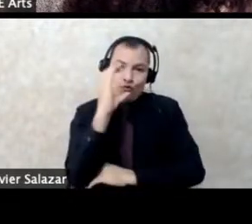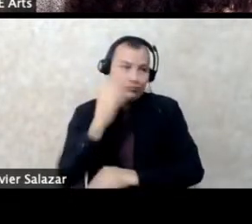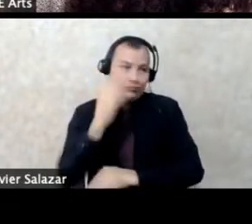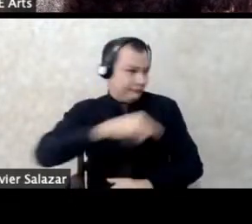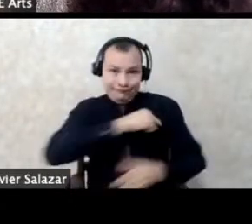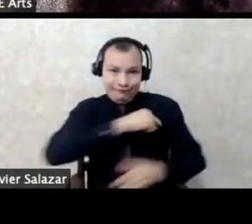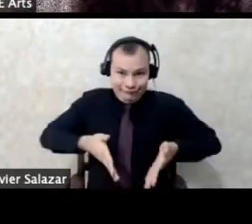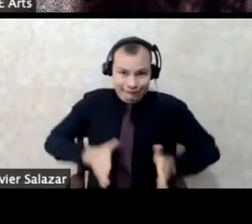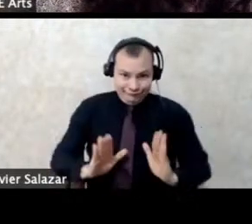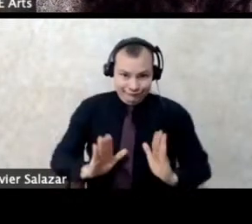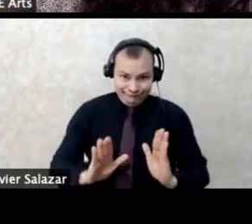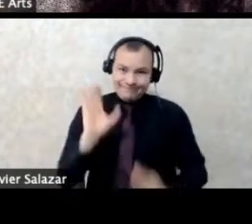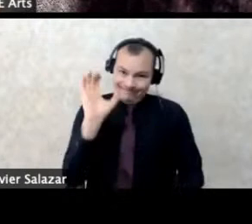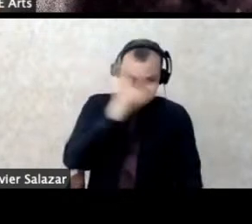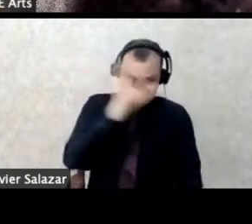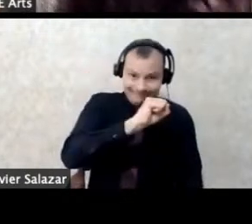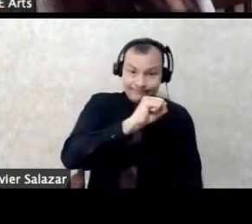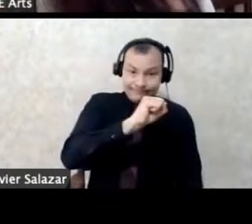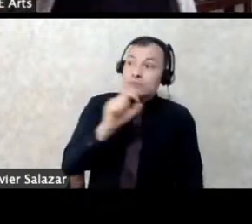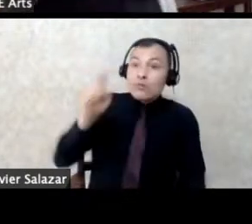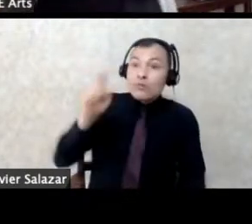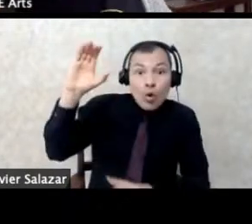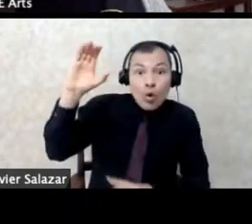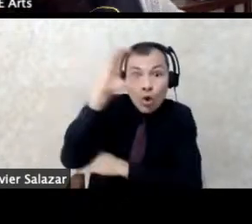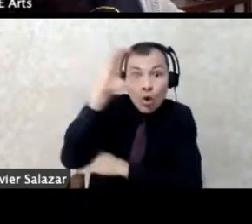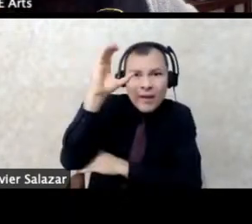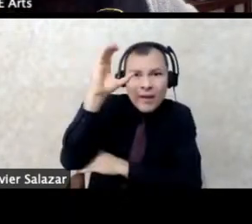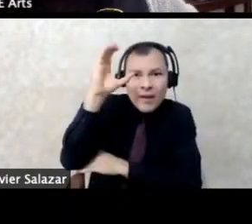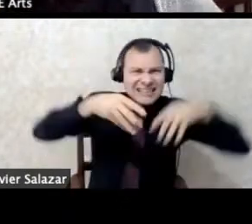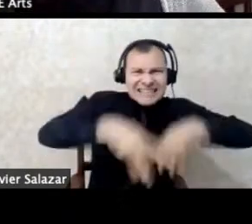estas manifestaciones públicas. Muchas gracias. Gracias.